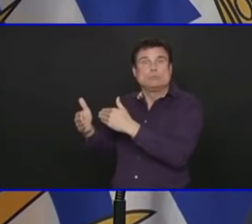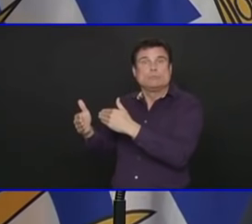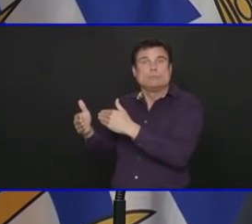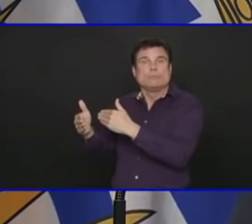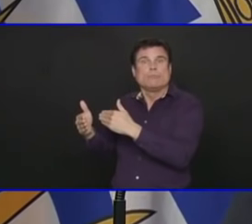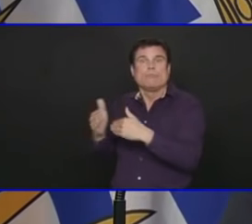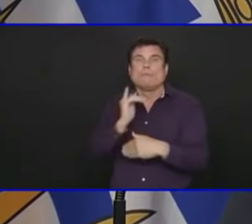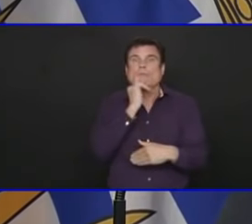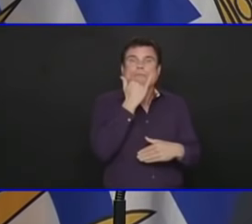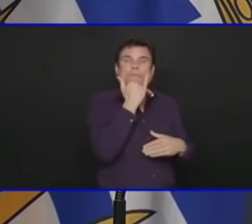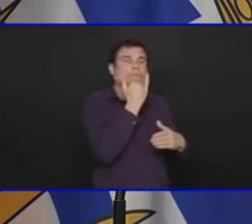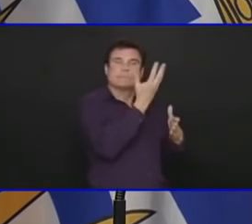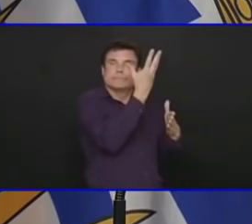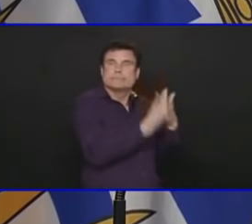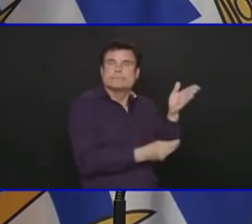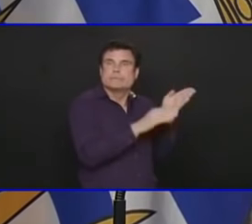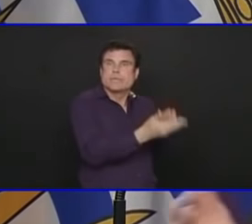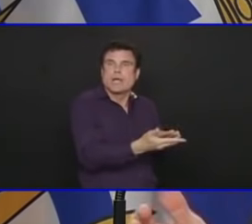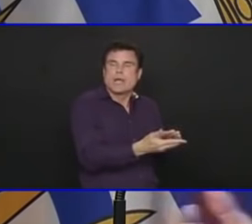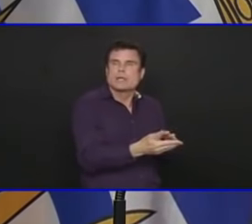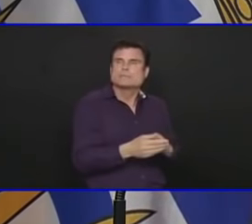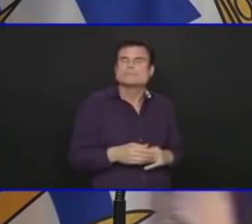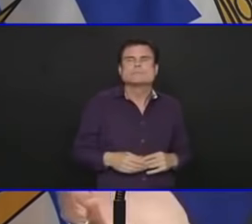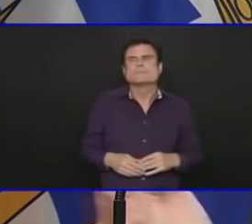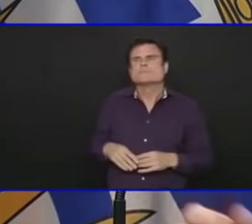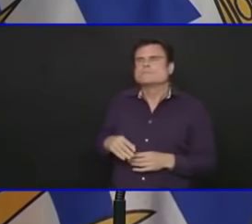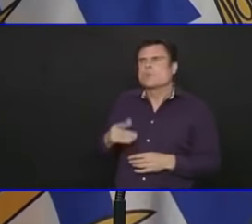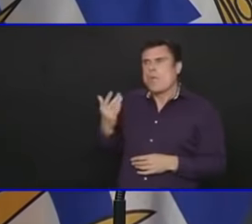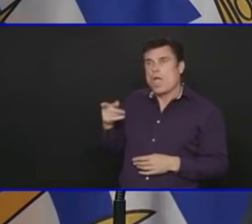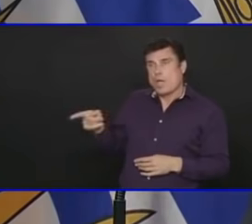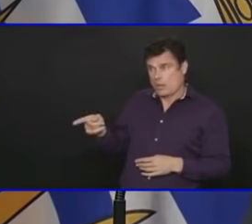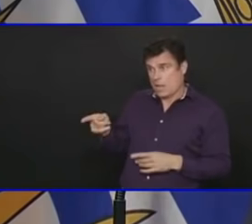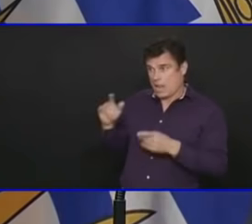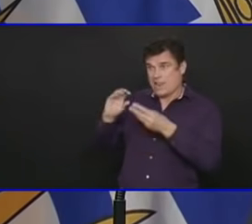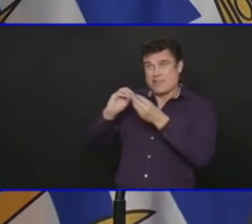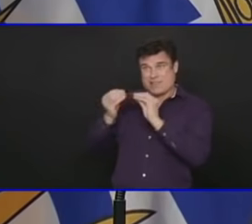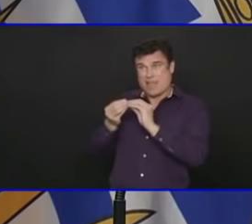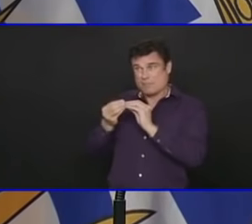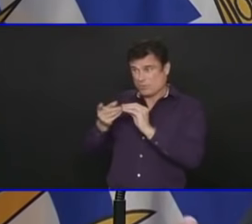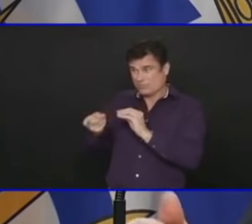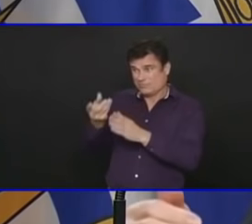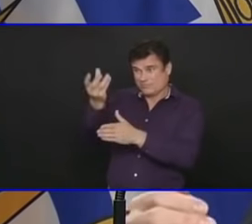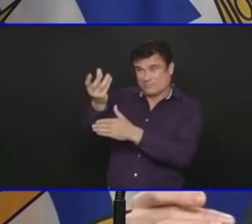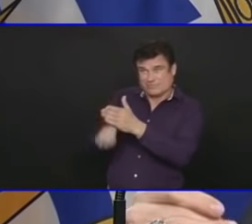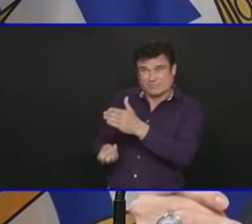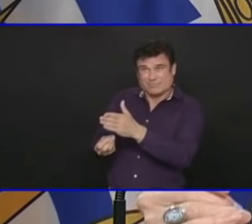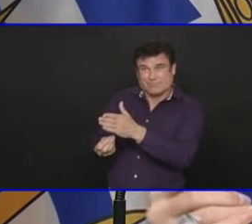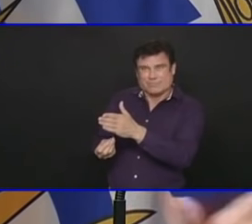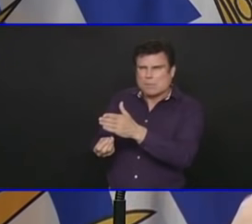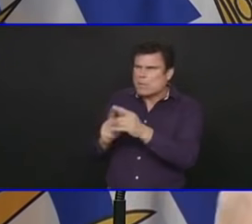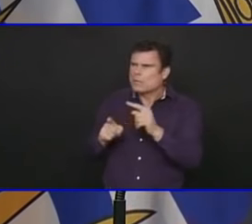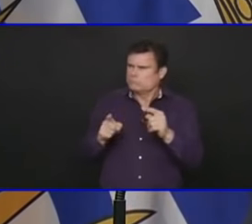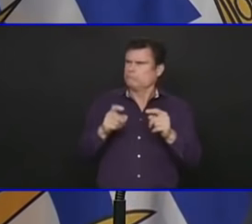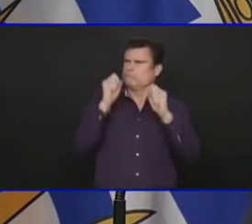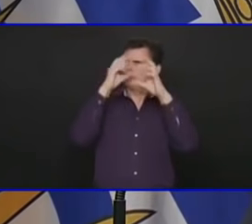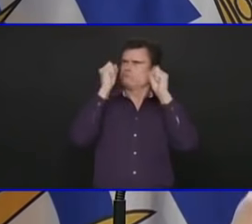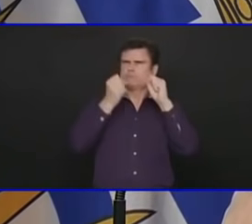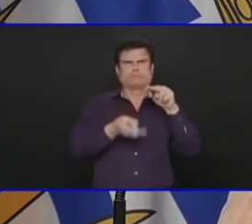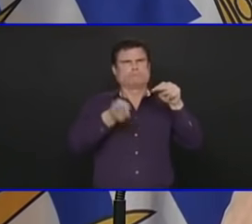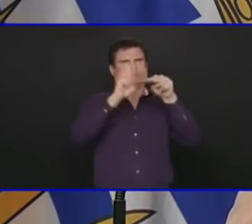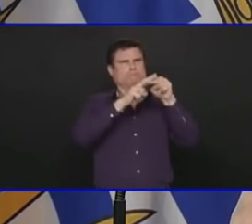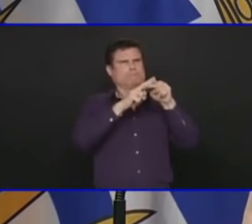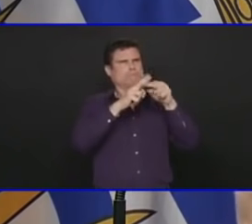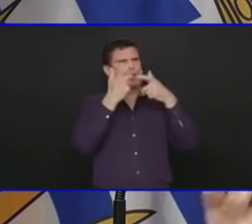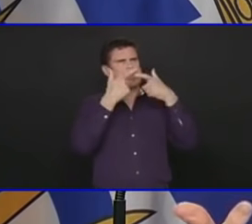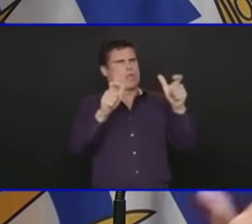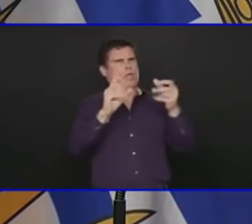yet. We look at this over time and have for a number of years. So there are weather events that